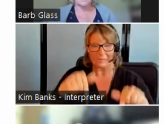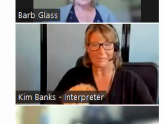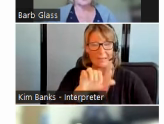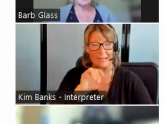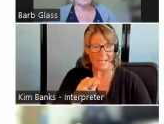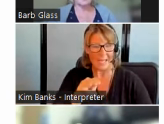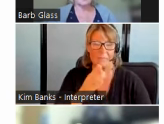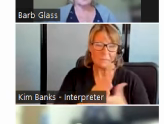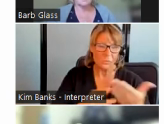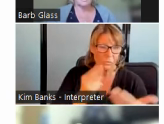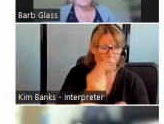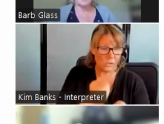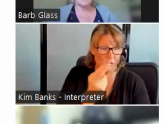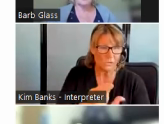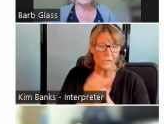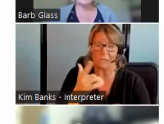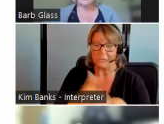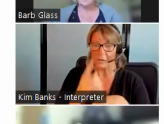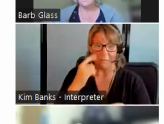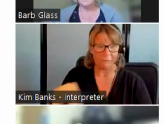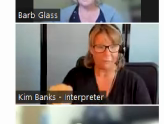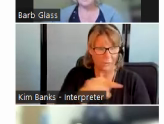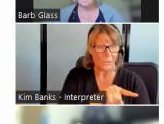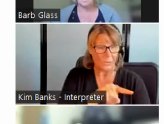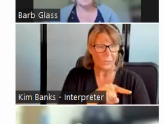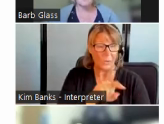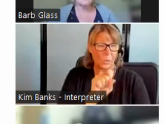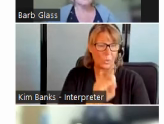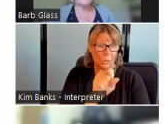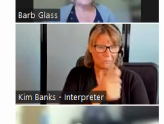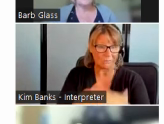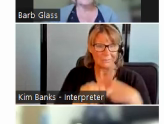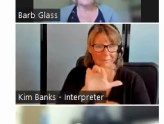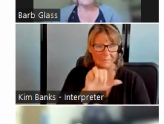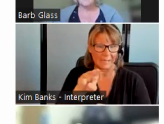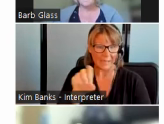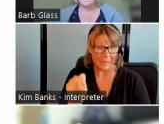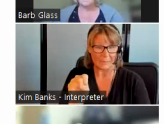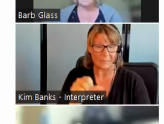the resources that are available for all of us who work in CaMS.